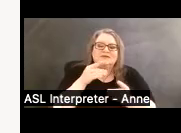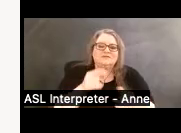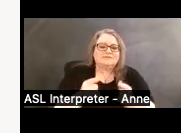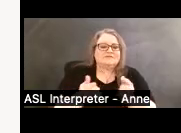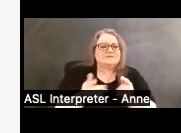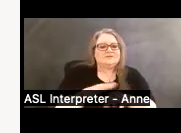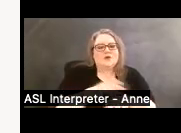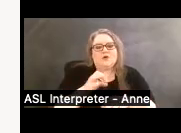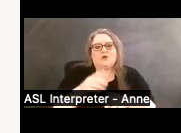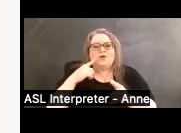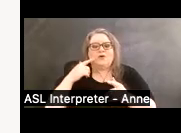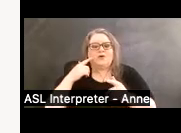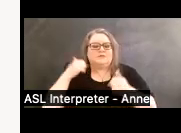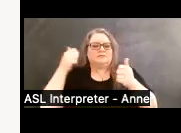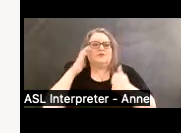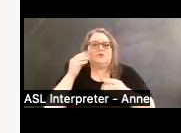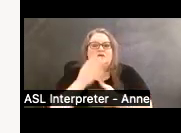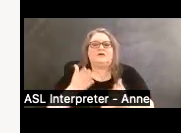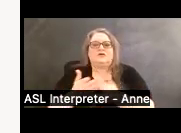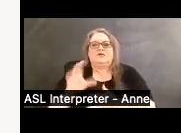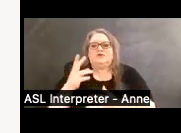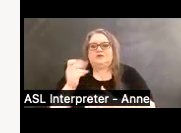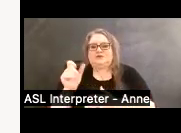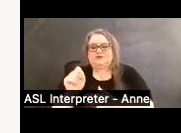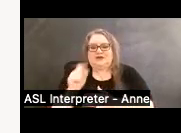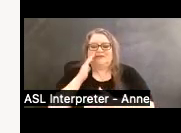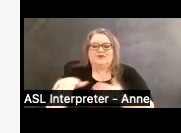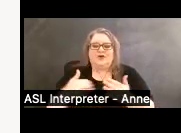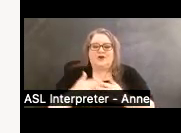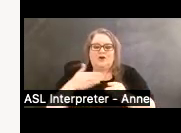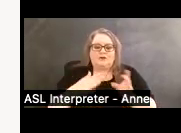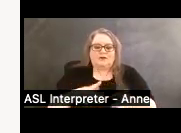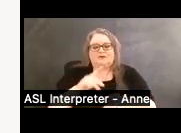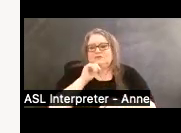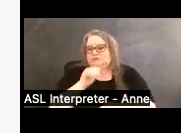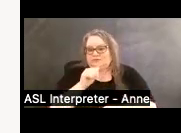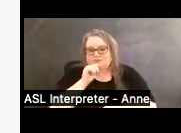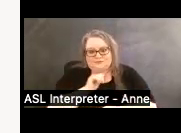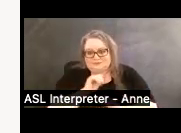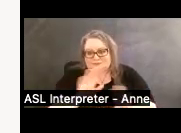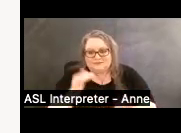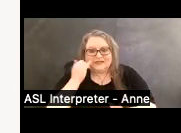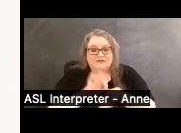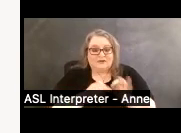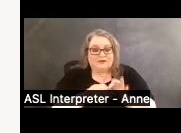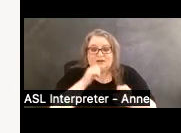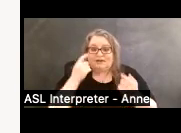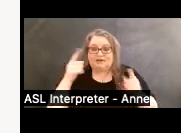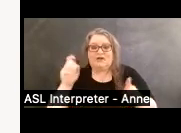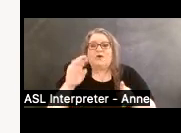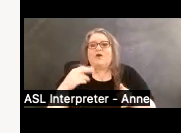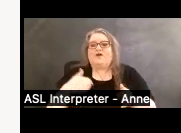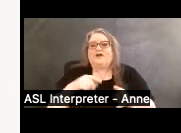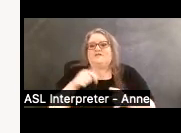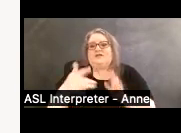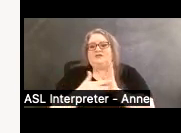we'll let you know through the chat. For all participants, please don't suffer in silence. If interpretation is not working or you're having other